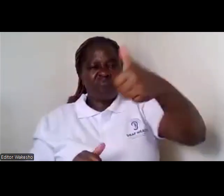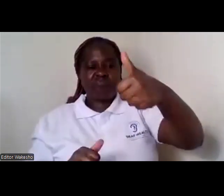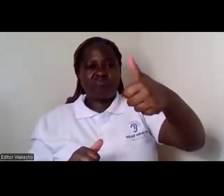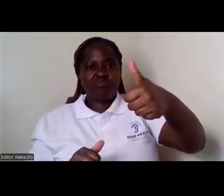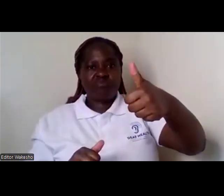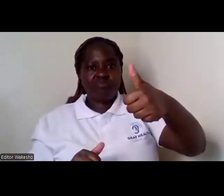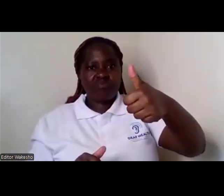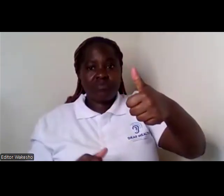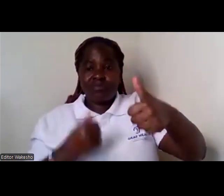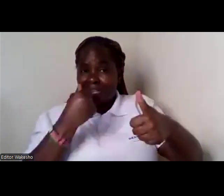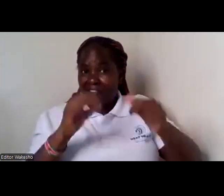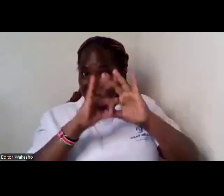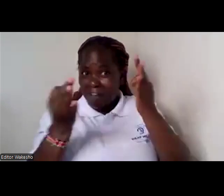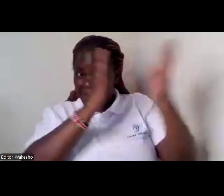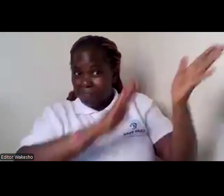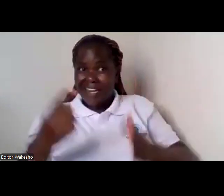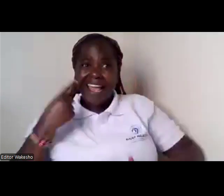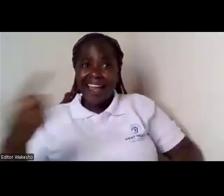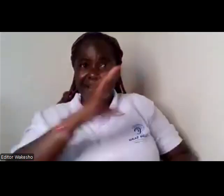I've said there's none that is 100%.